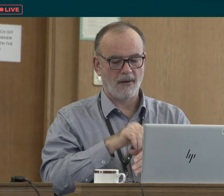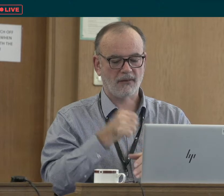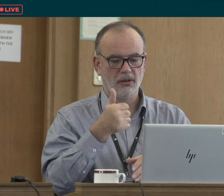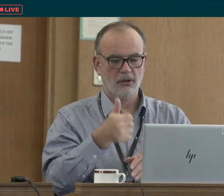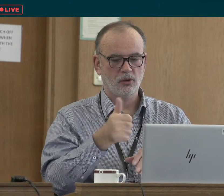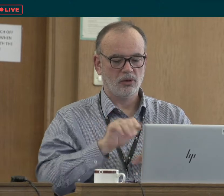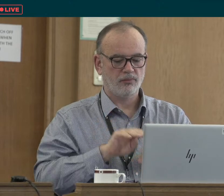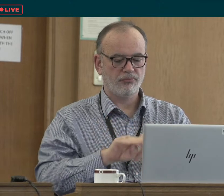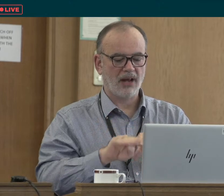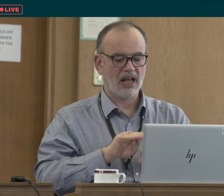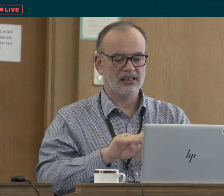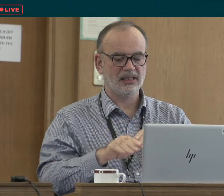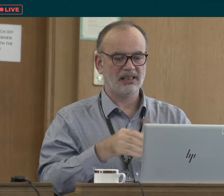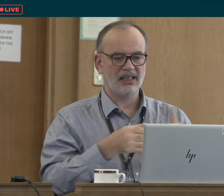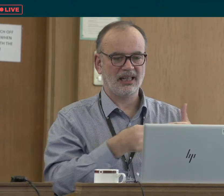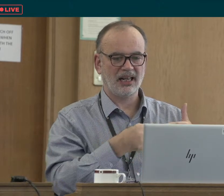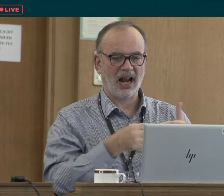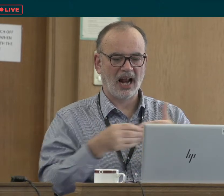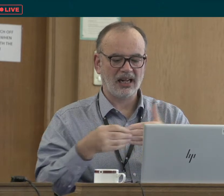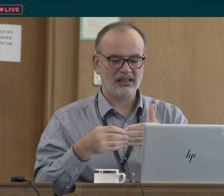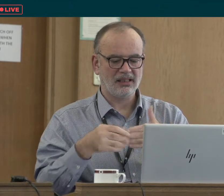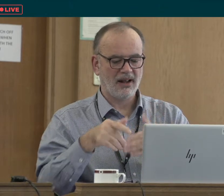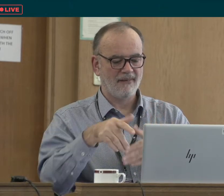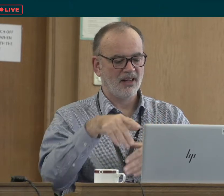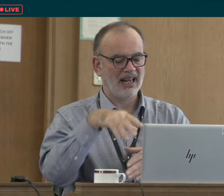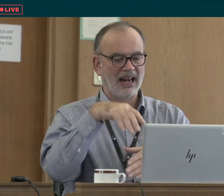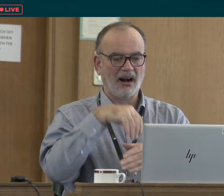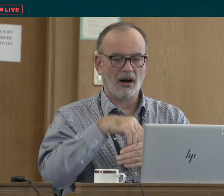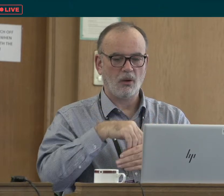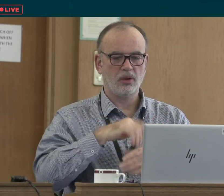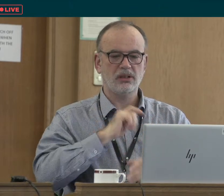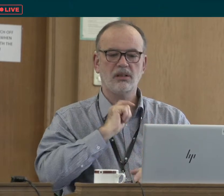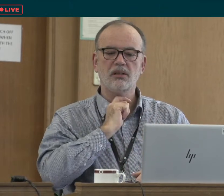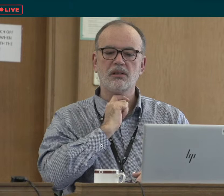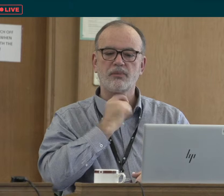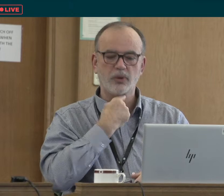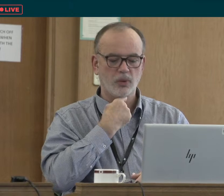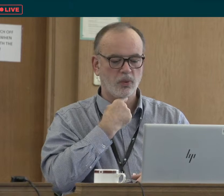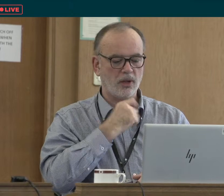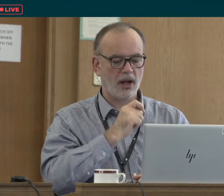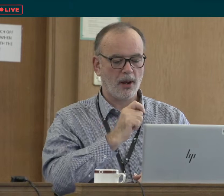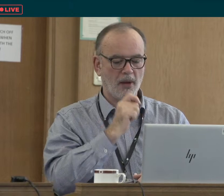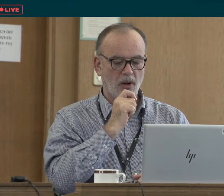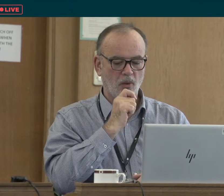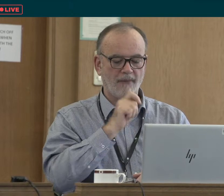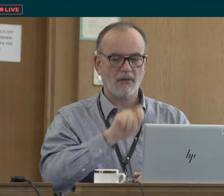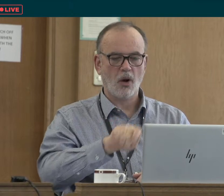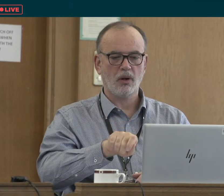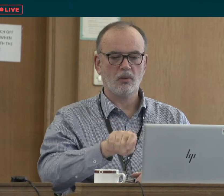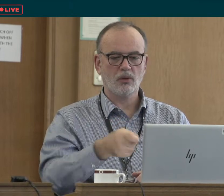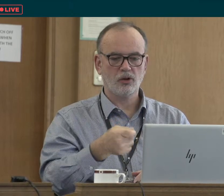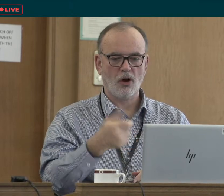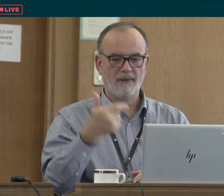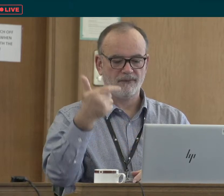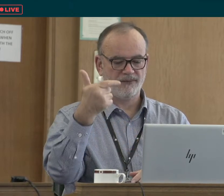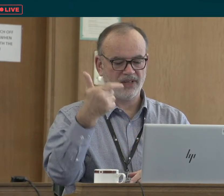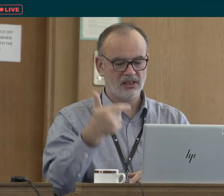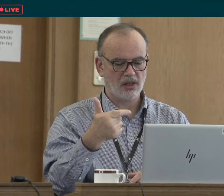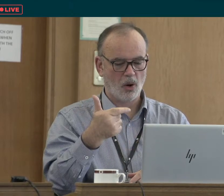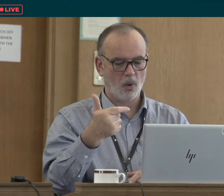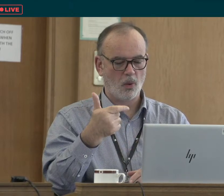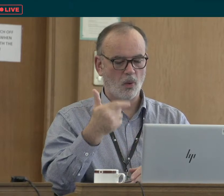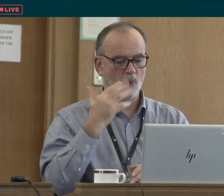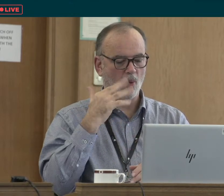finish of this meeting. Could I remind members to follow the good practice guide, which includes